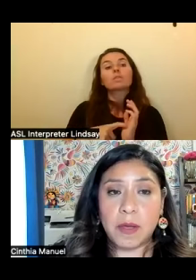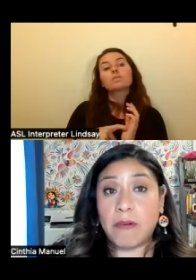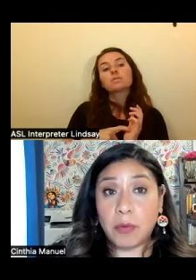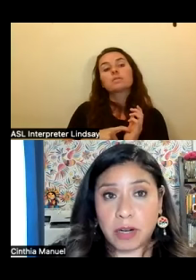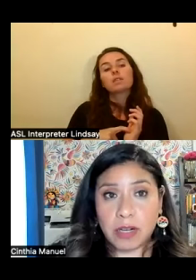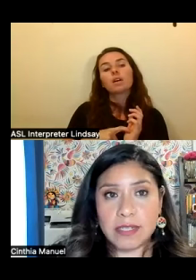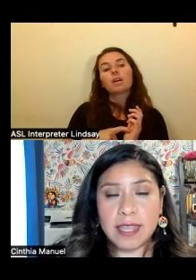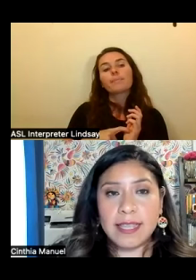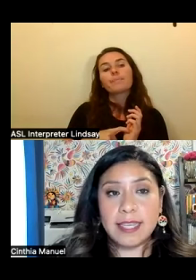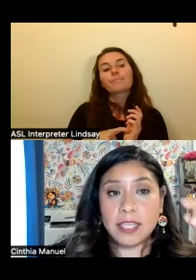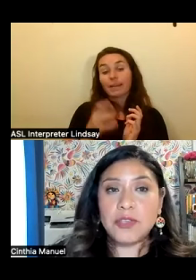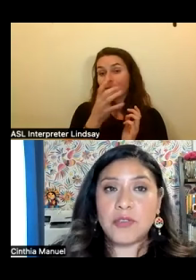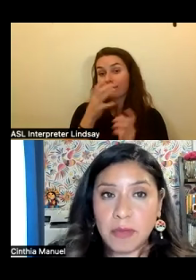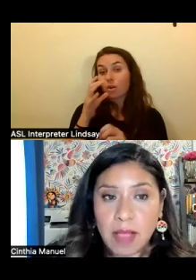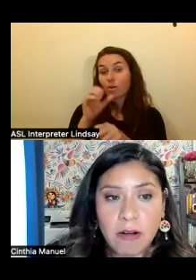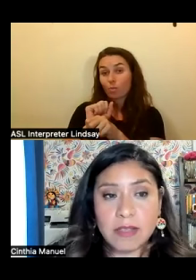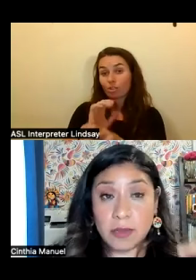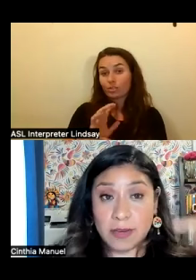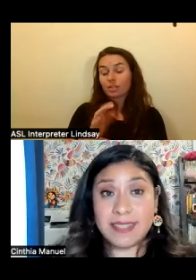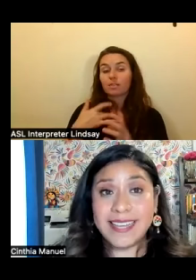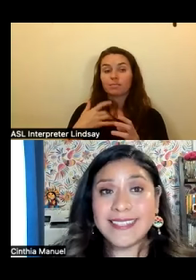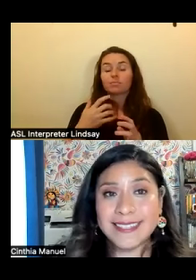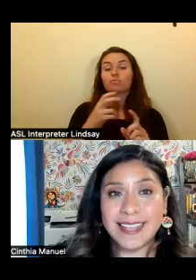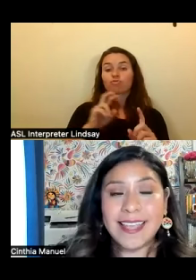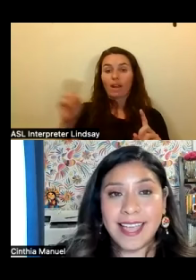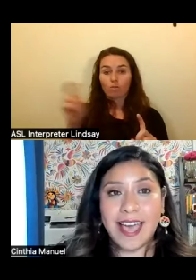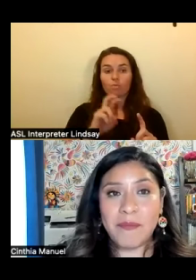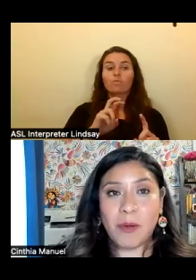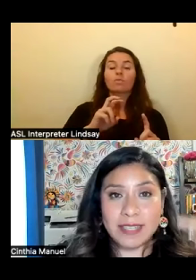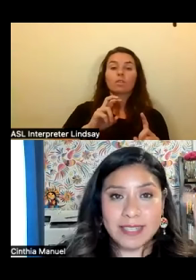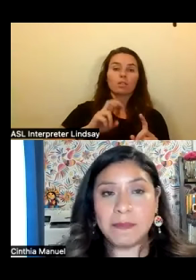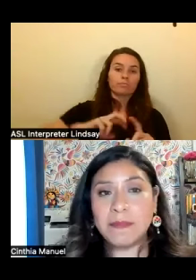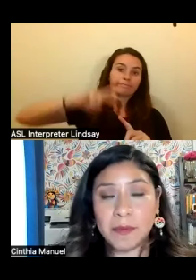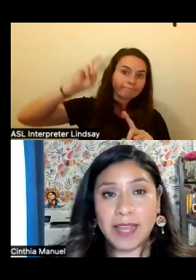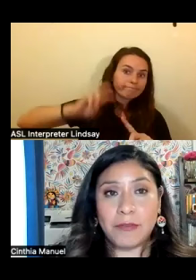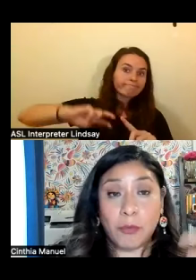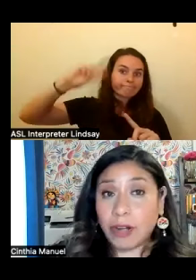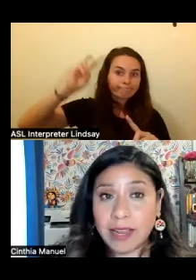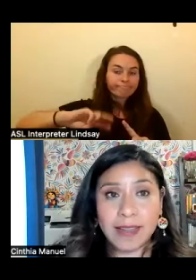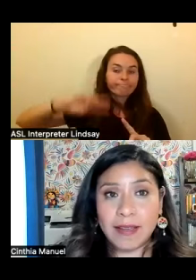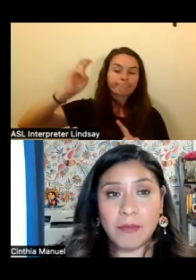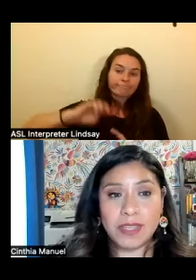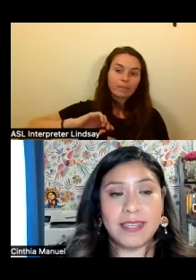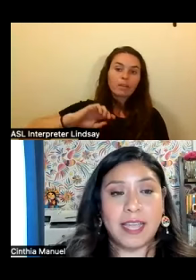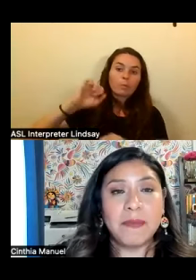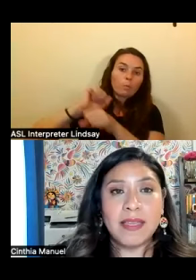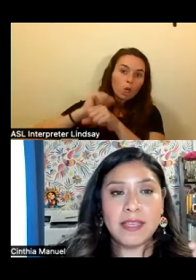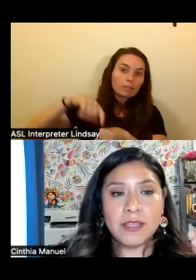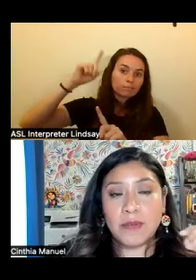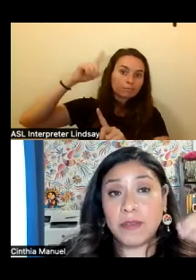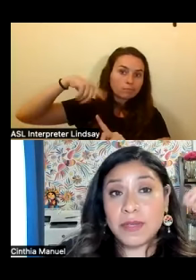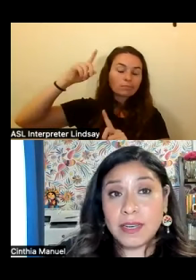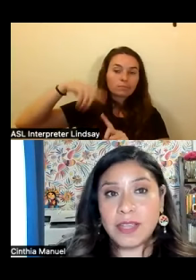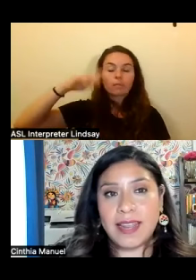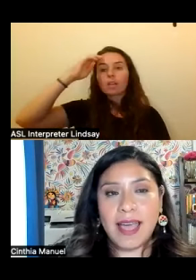the group of farm workers, they tend to travel across the 3 states all the time, right, for work most of the time.